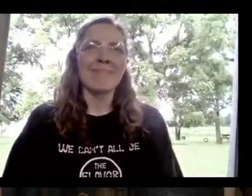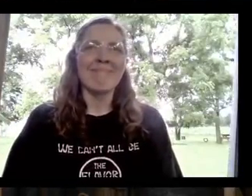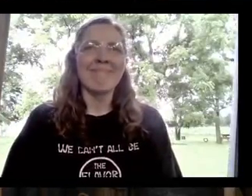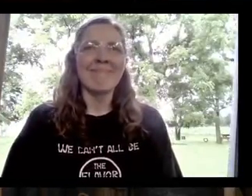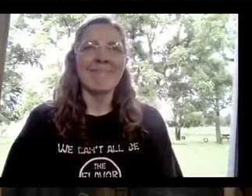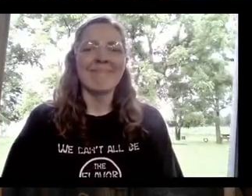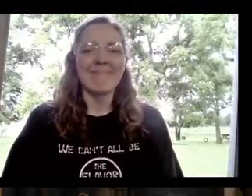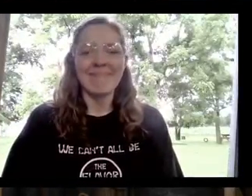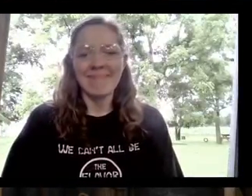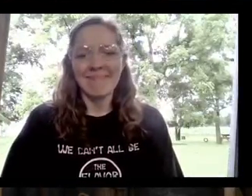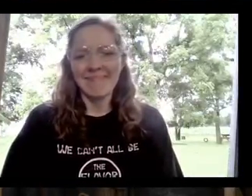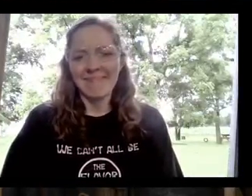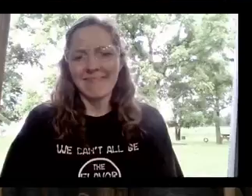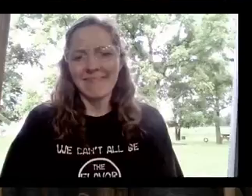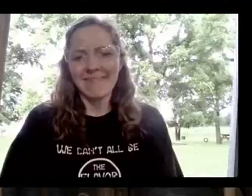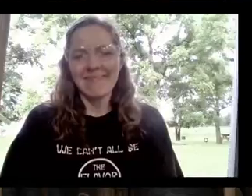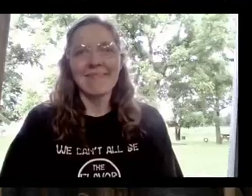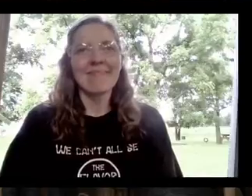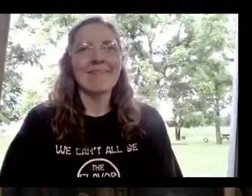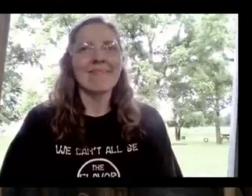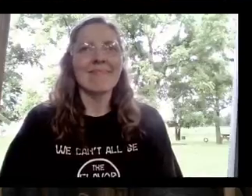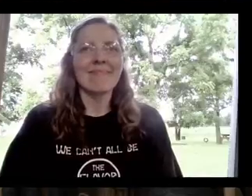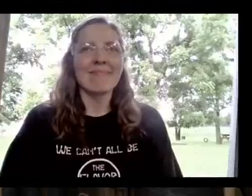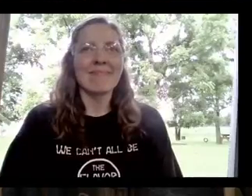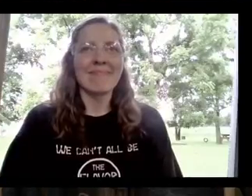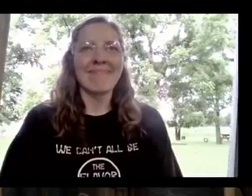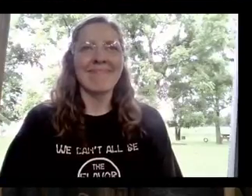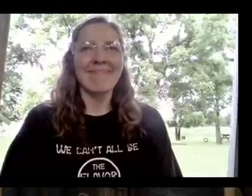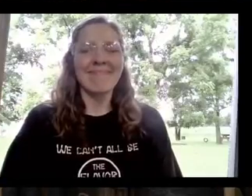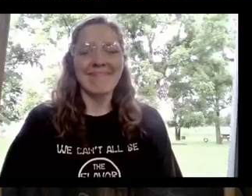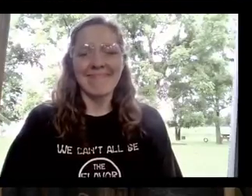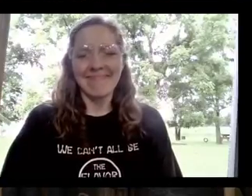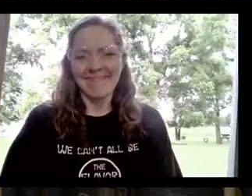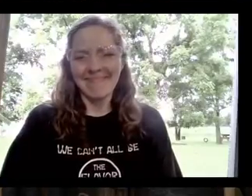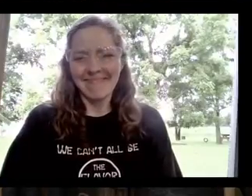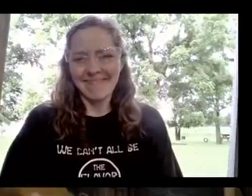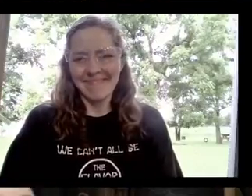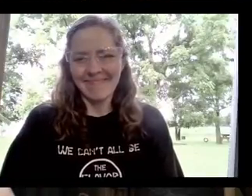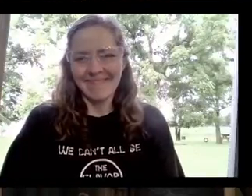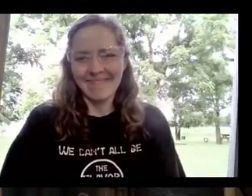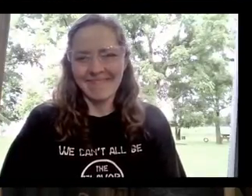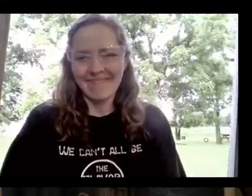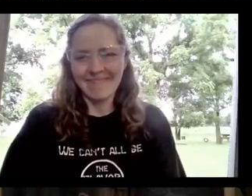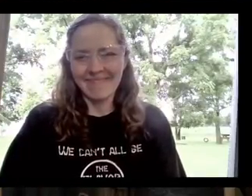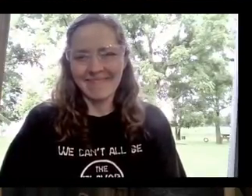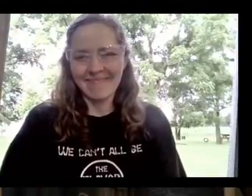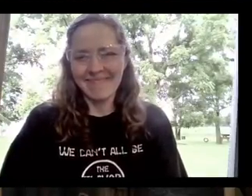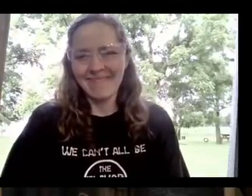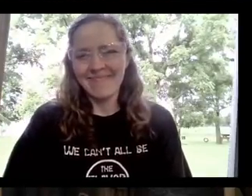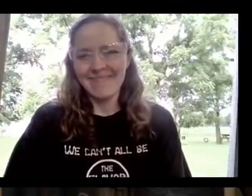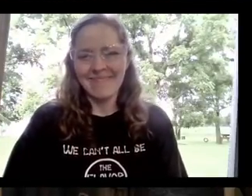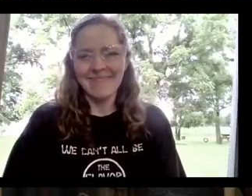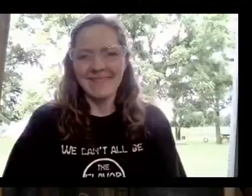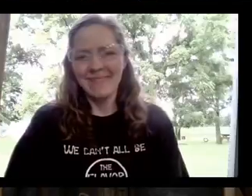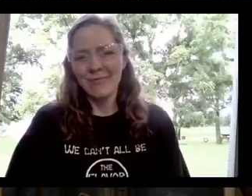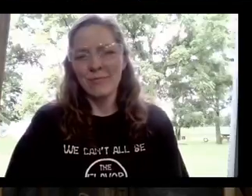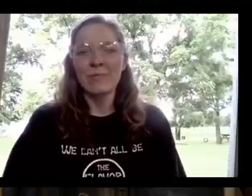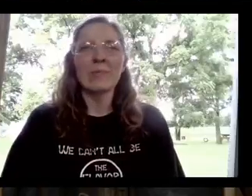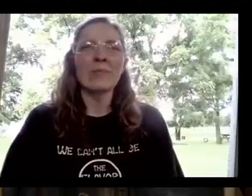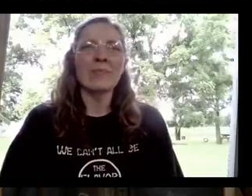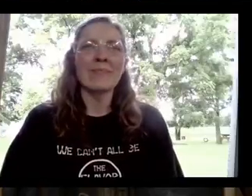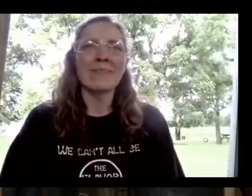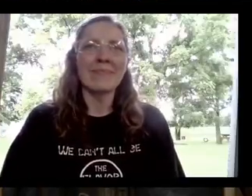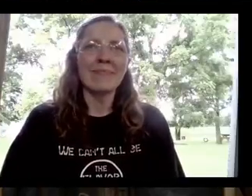Well, then Roy's ethics may get questionable. So, just for that, if you know that I'm being